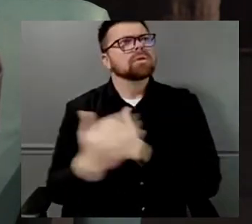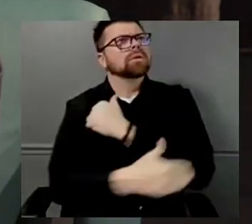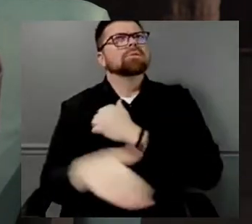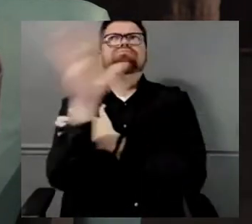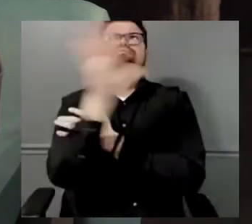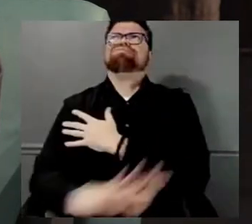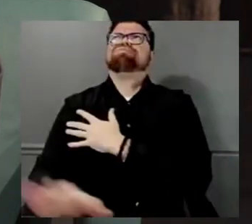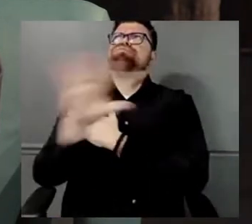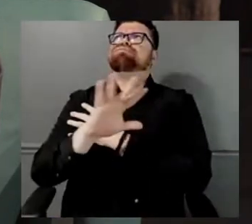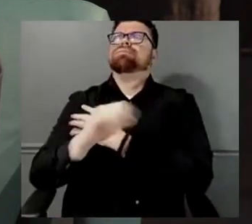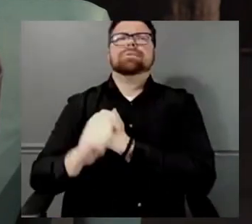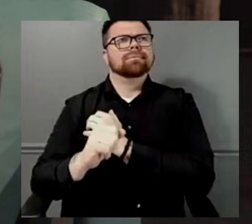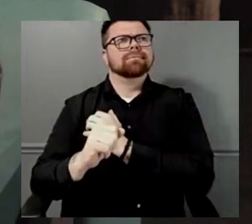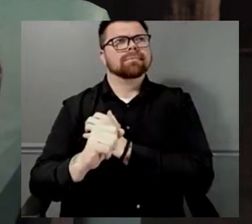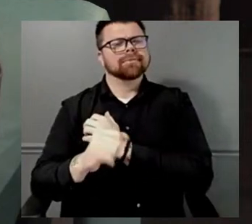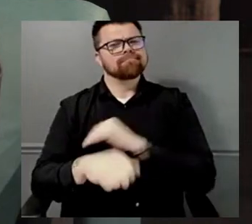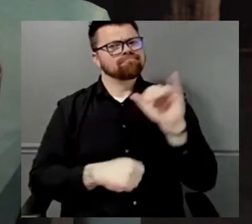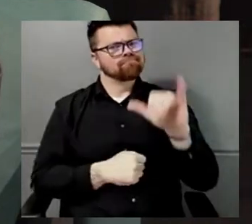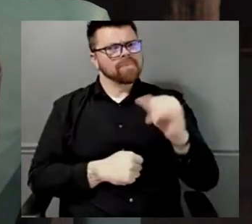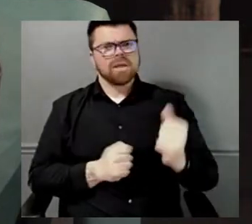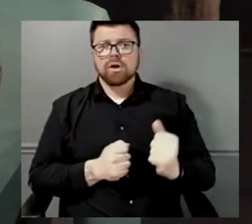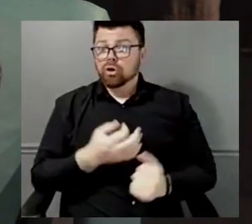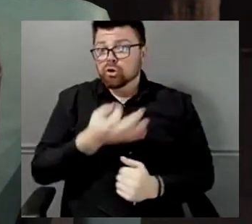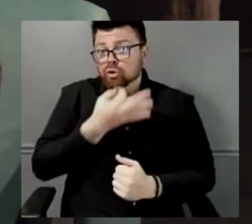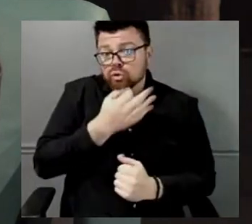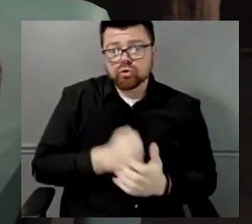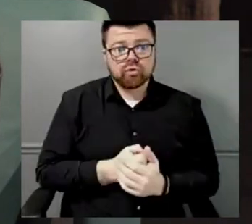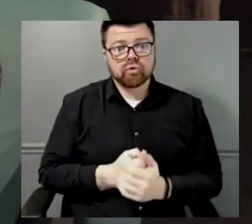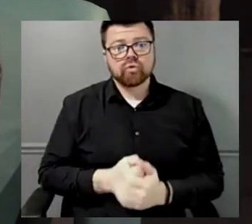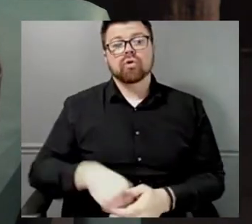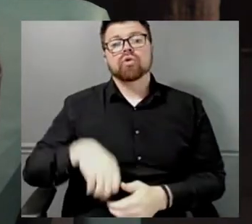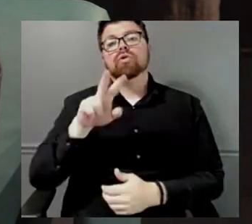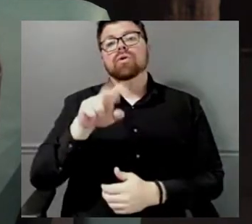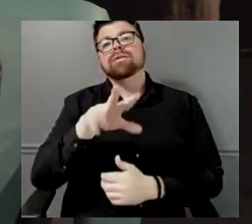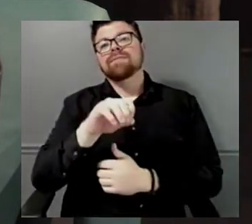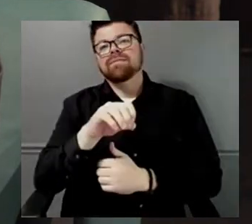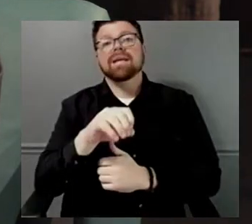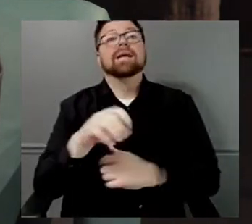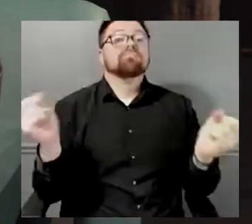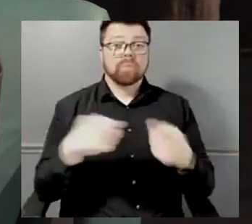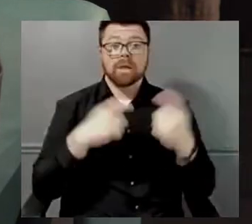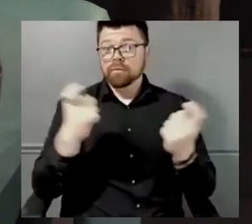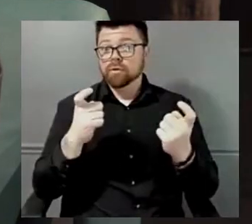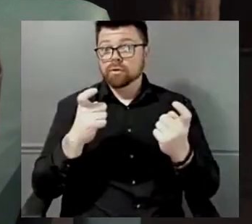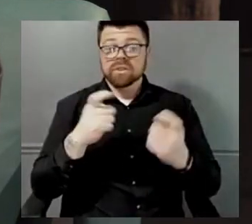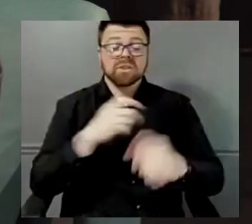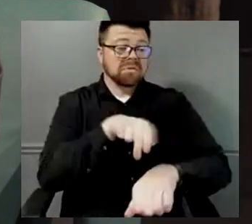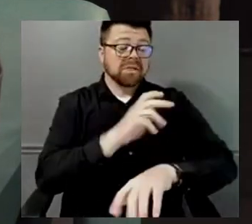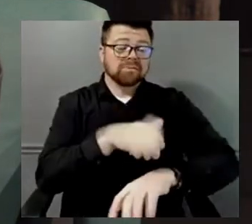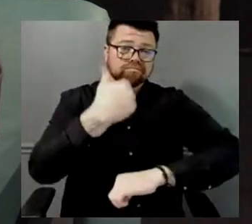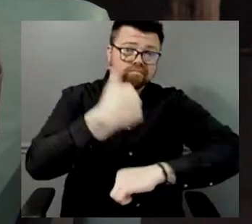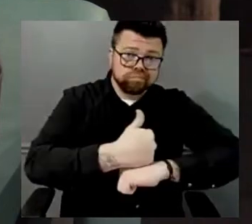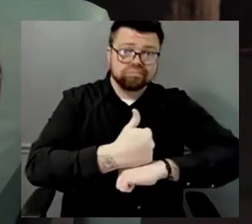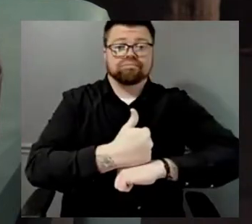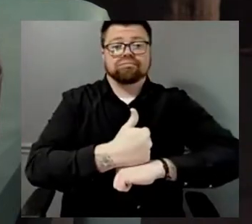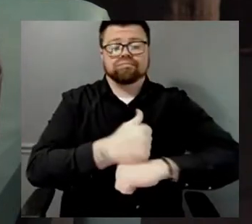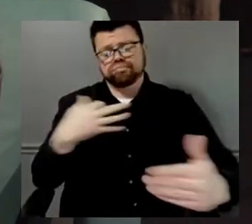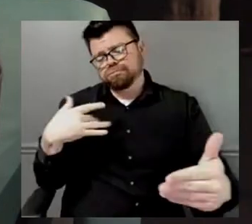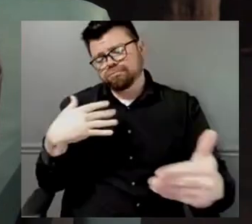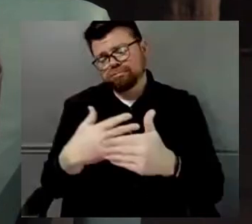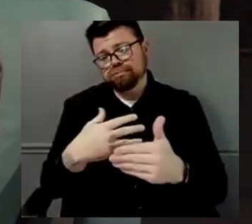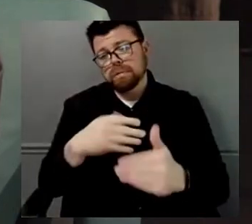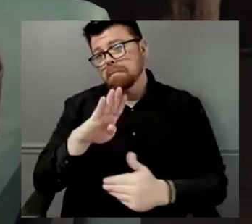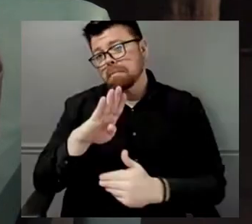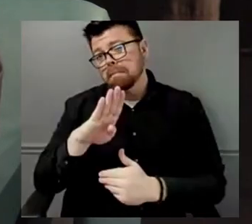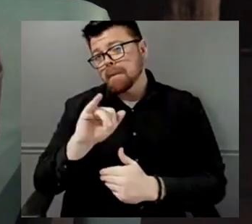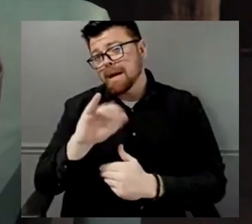are approaching in a couple of years the 250th anniversary of the nation's founding. And not unlike the bicentennial nearly half a century